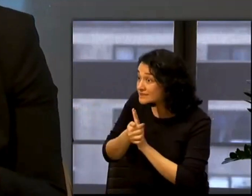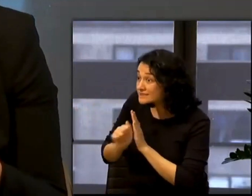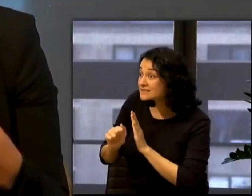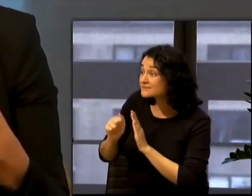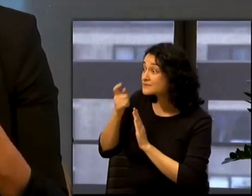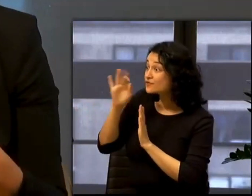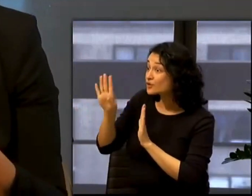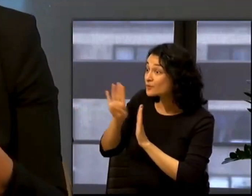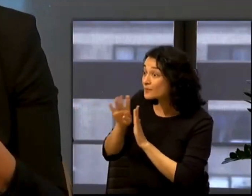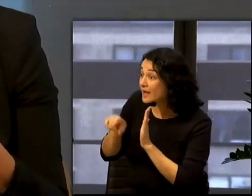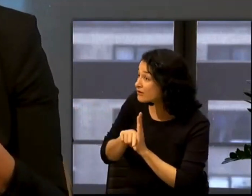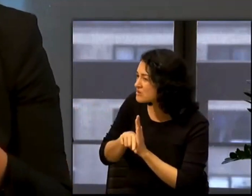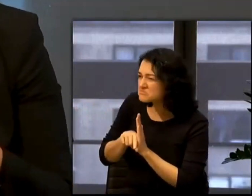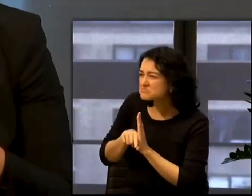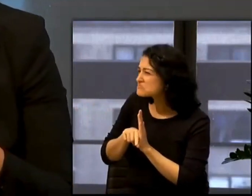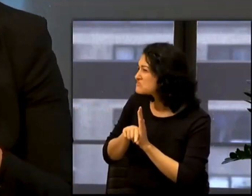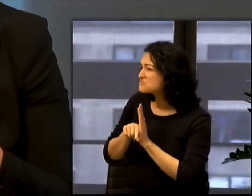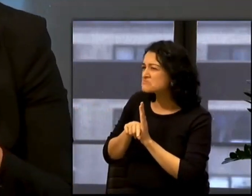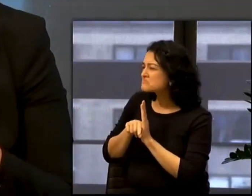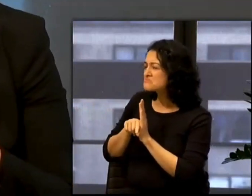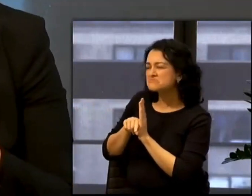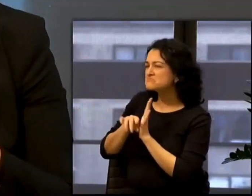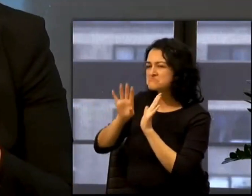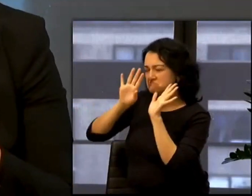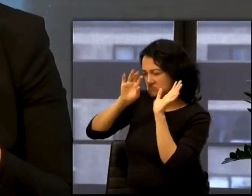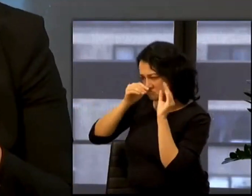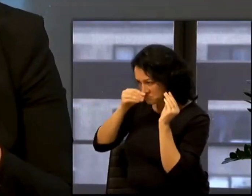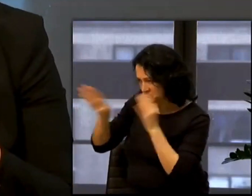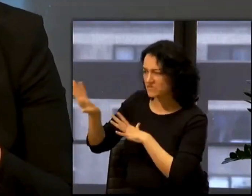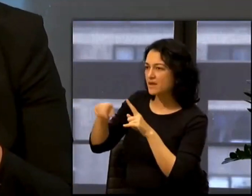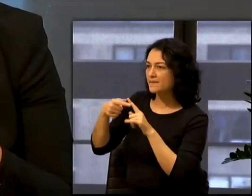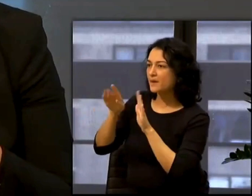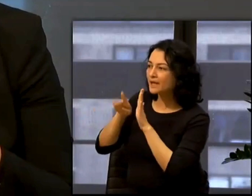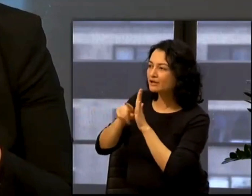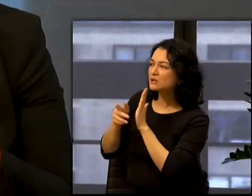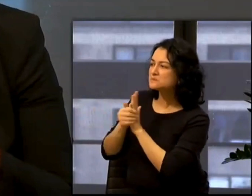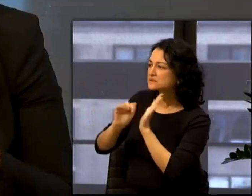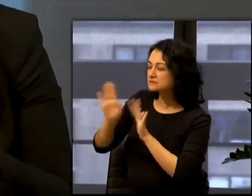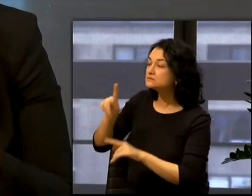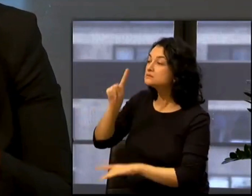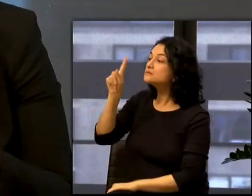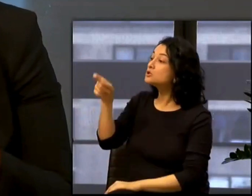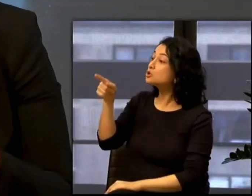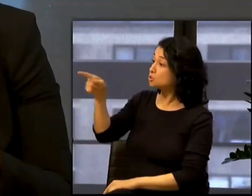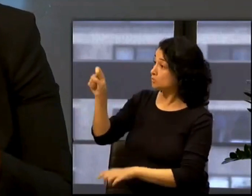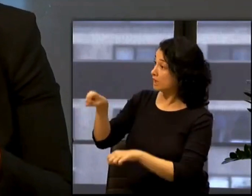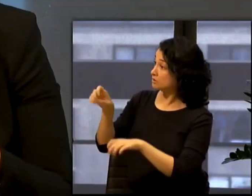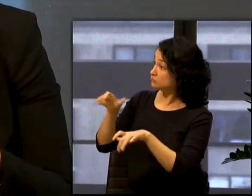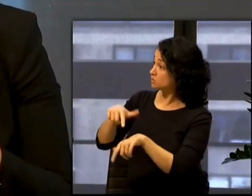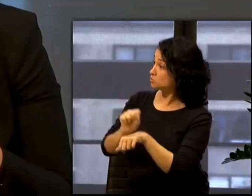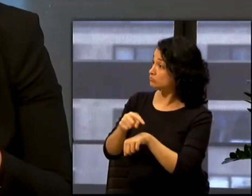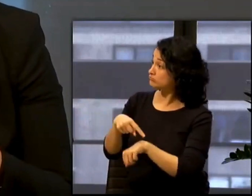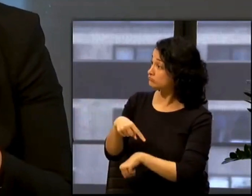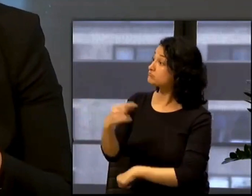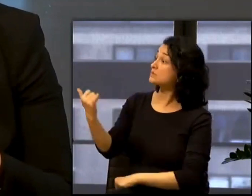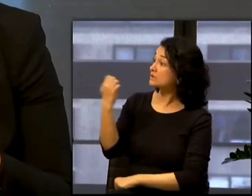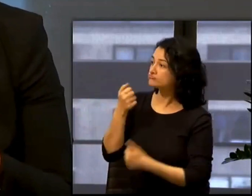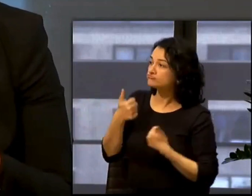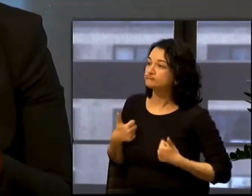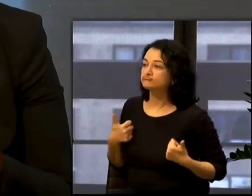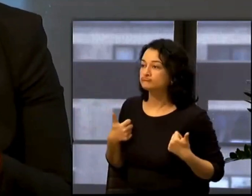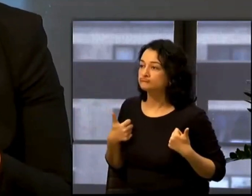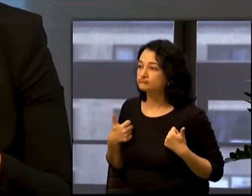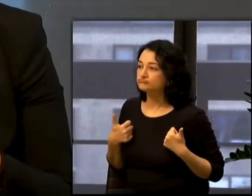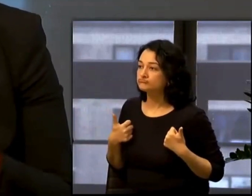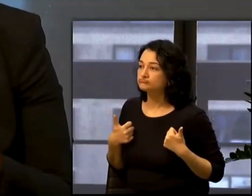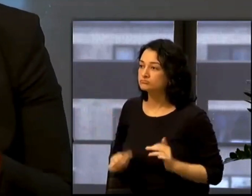I've discussed internally with our team, but I think it just comes back to that, making sure that, SAGE specifically